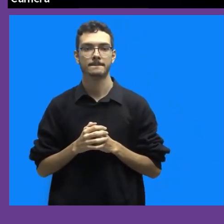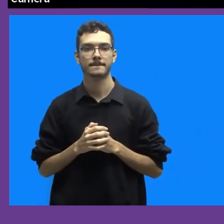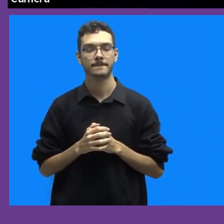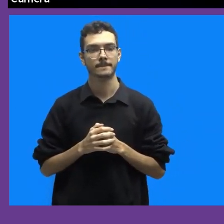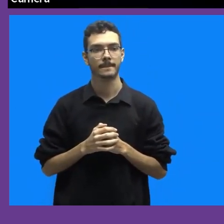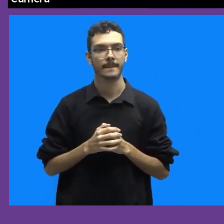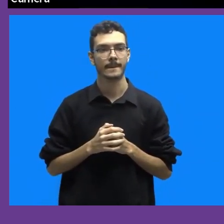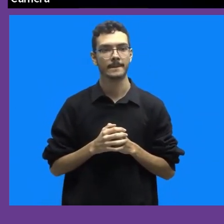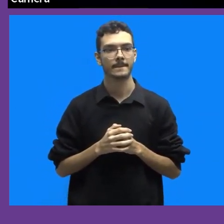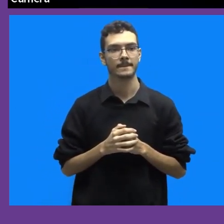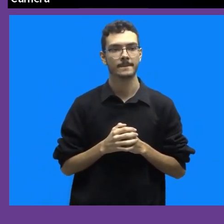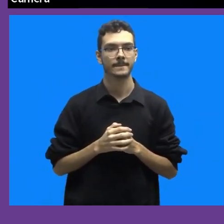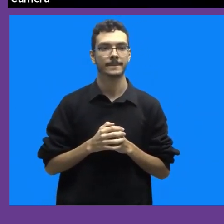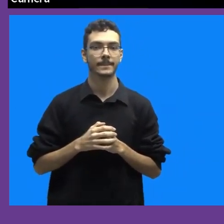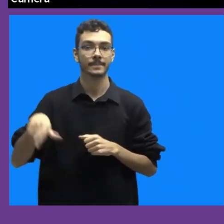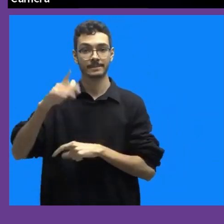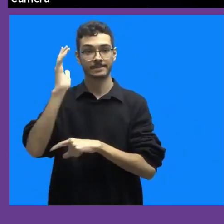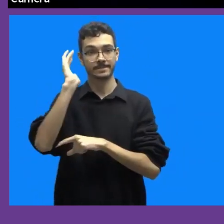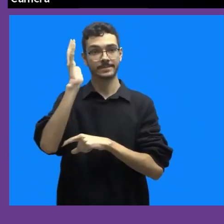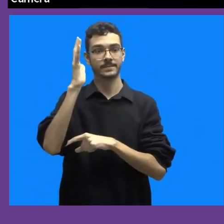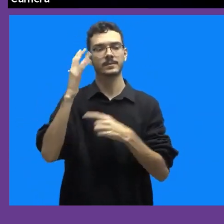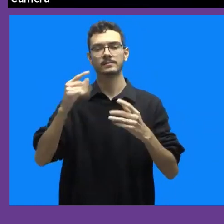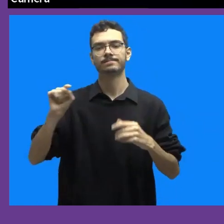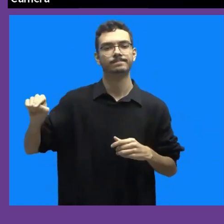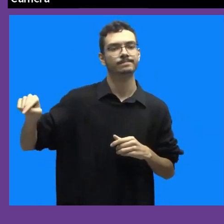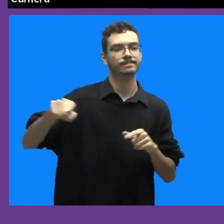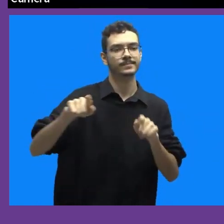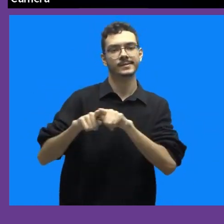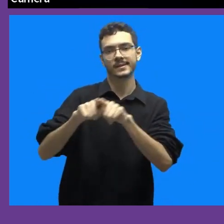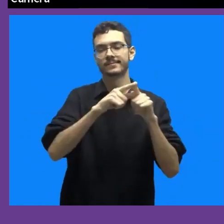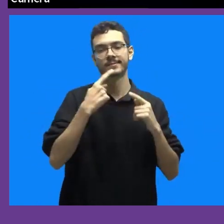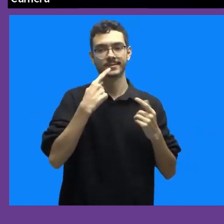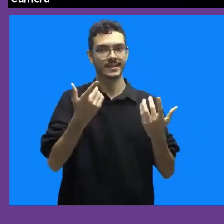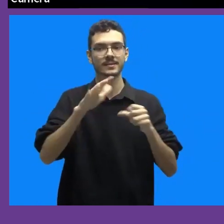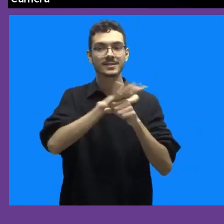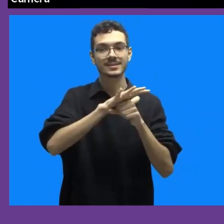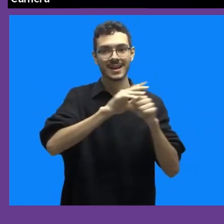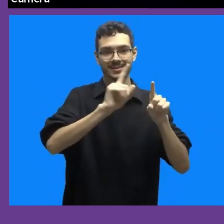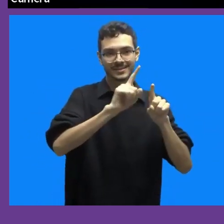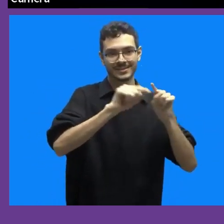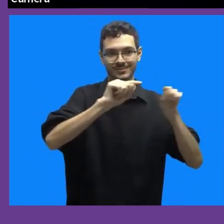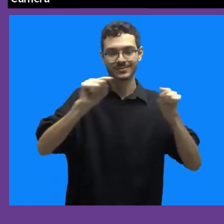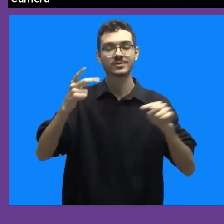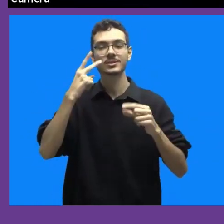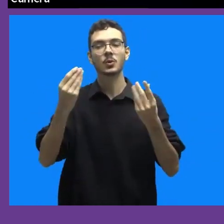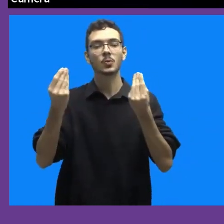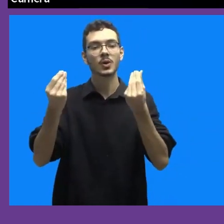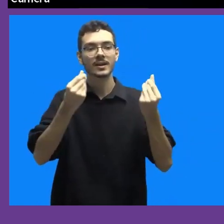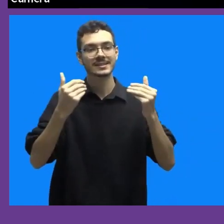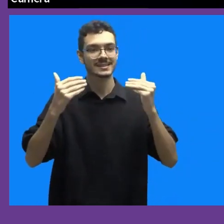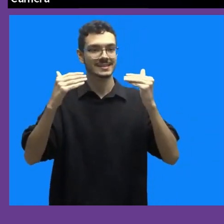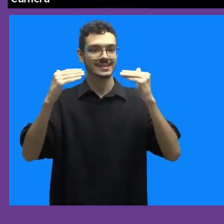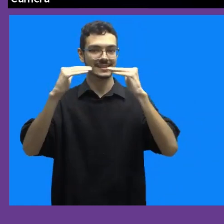practical implementation of policies, and advanced technology. Together, these elements create an environment